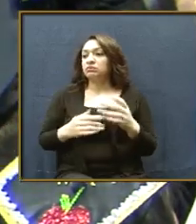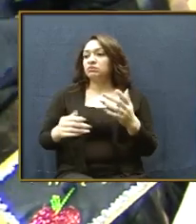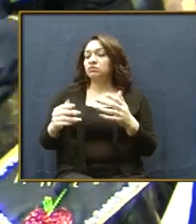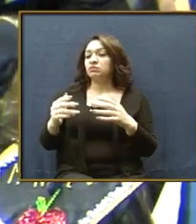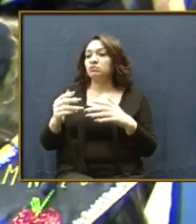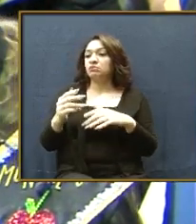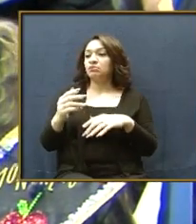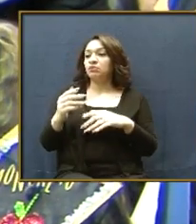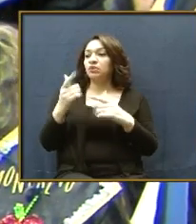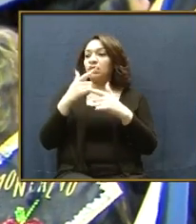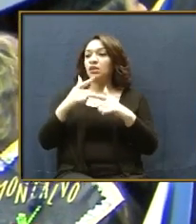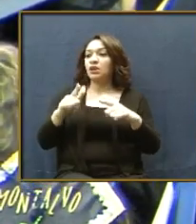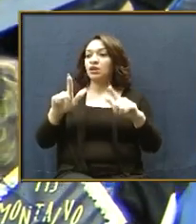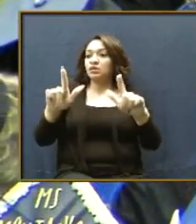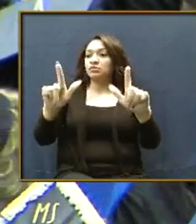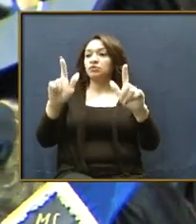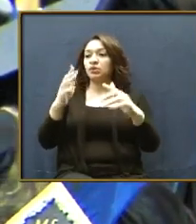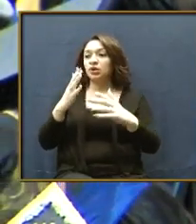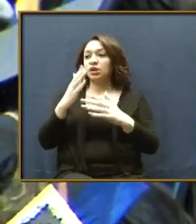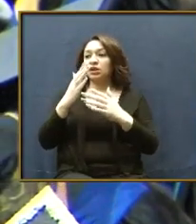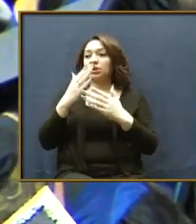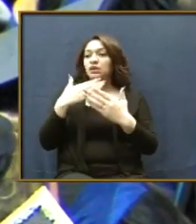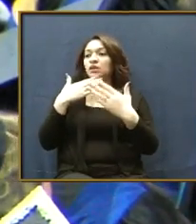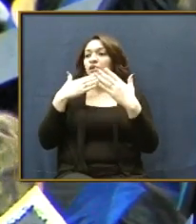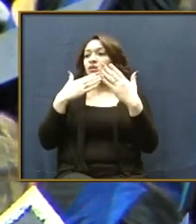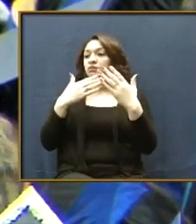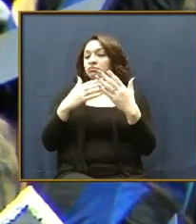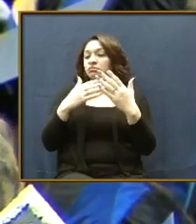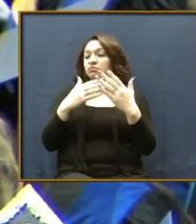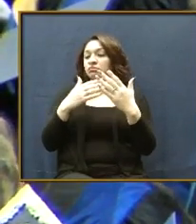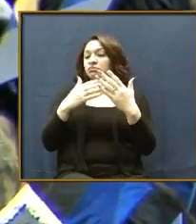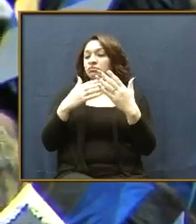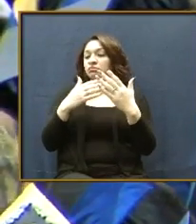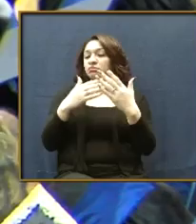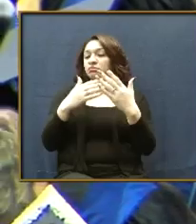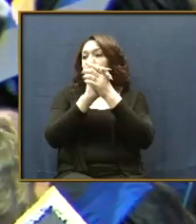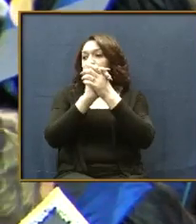and let us praise thee, our